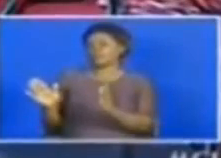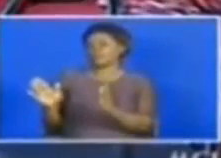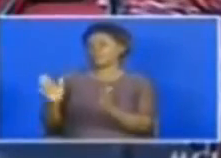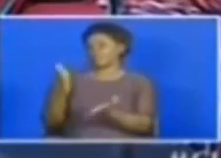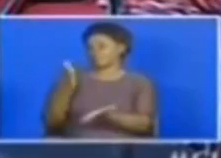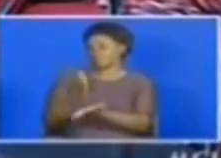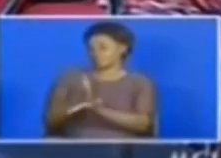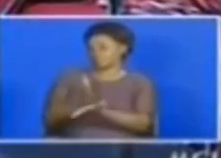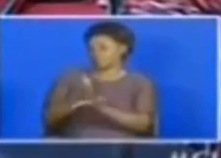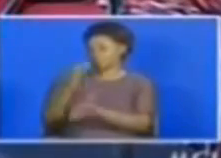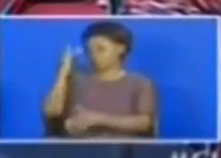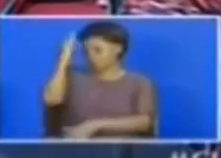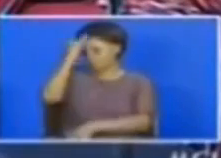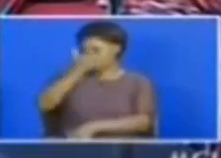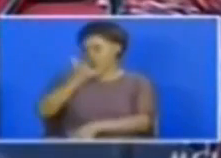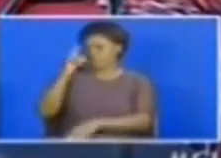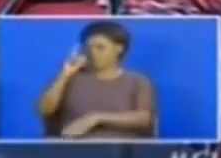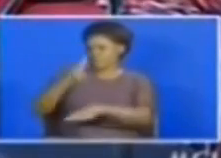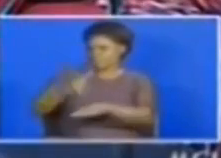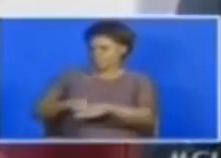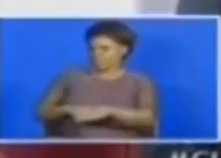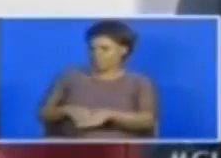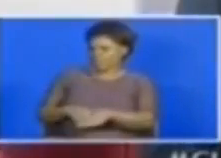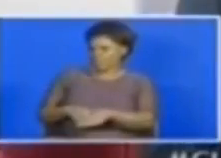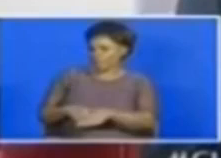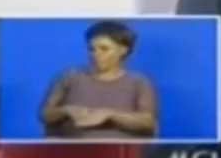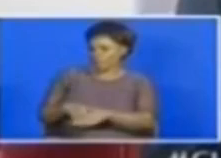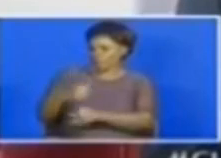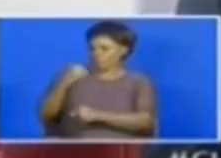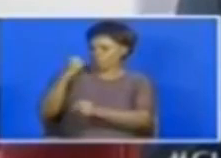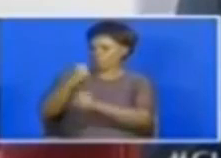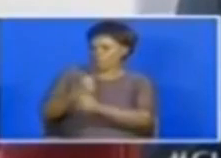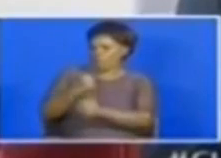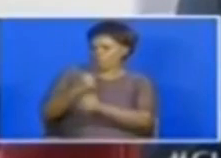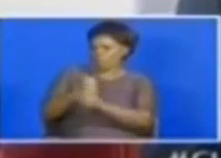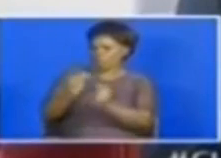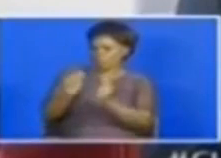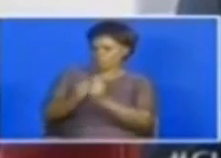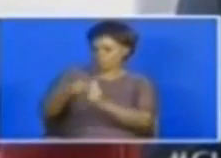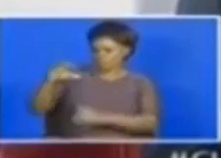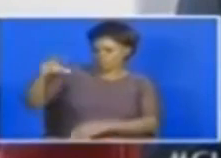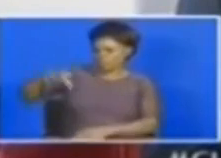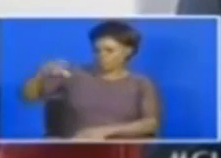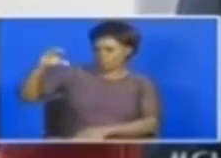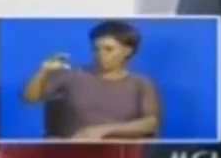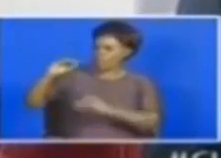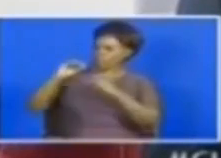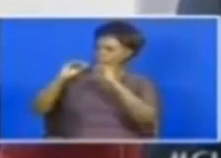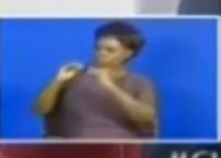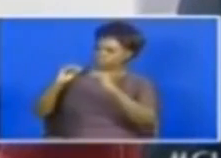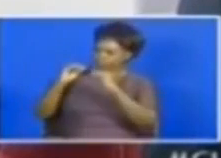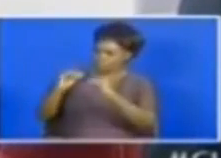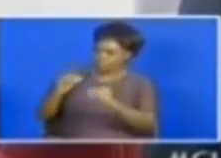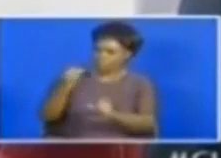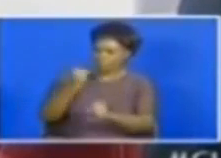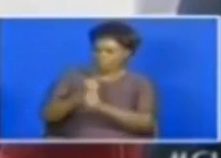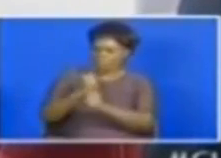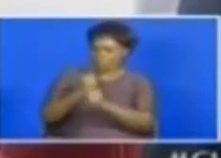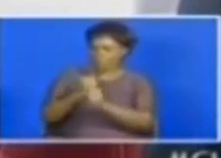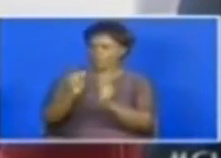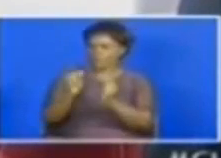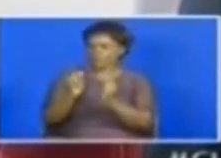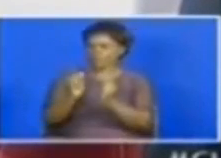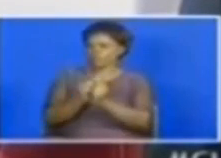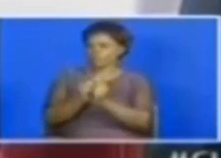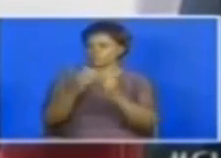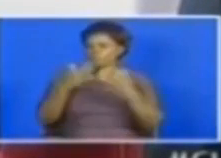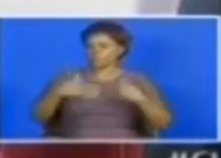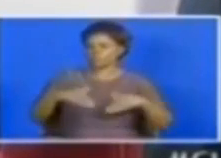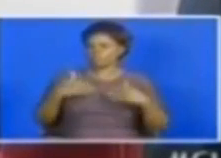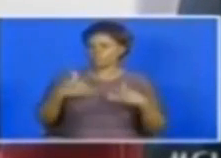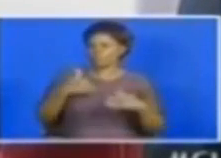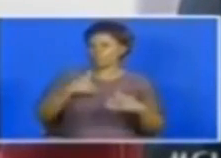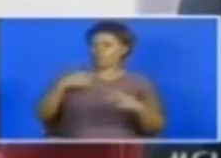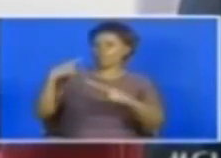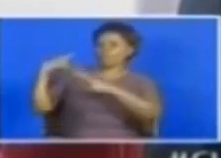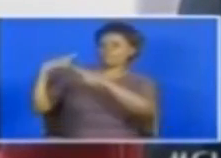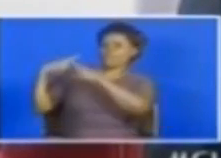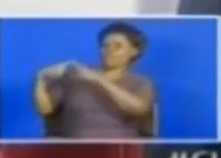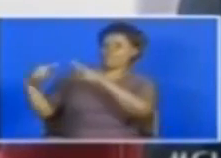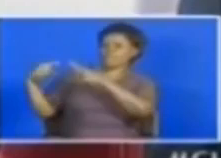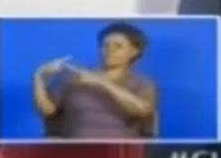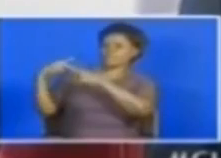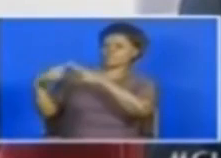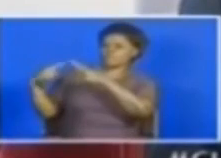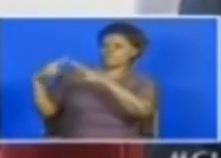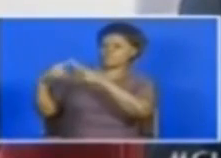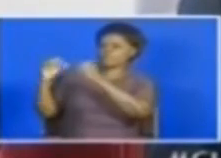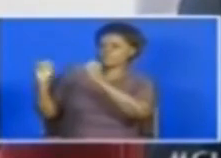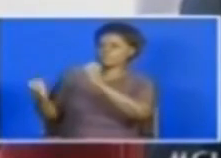Yvonne, when we've worked with adult educators, we have worked with people who have experience in